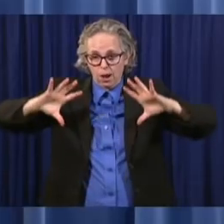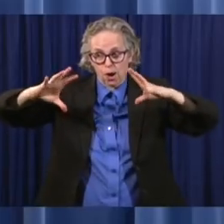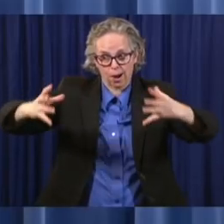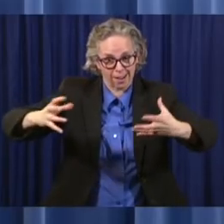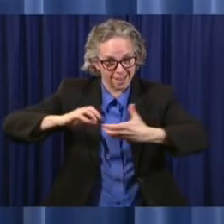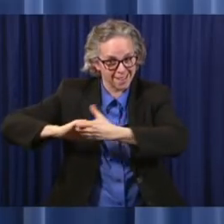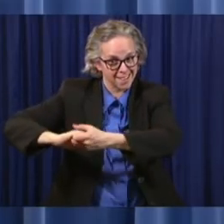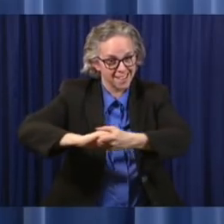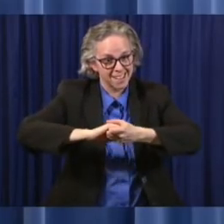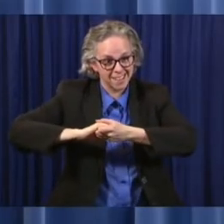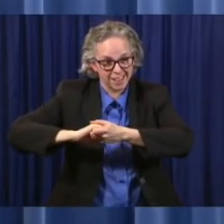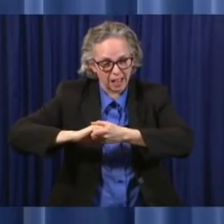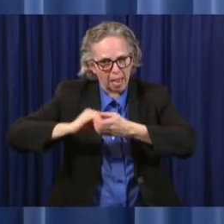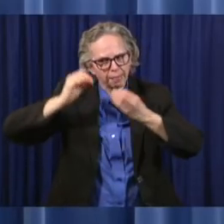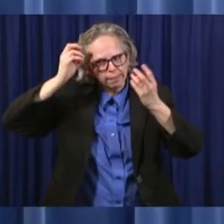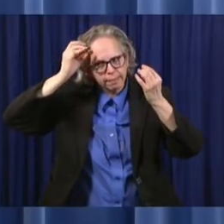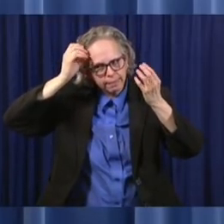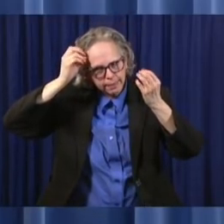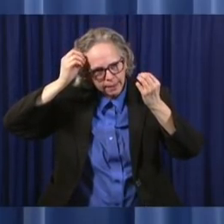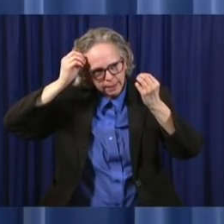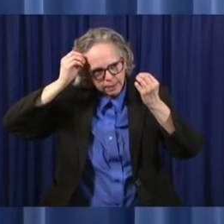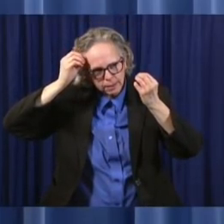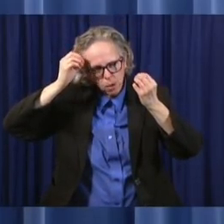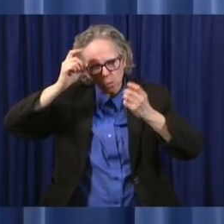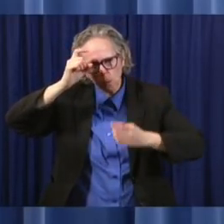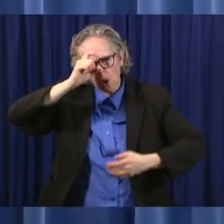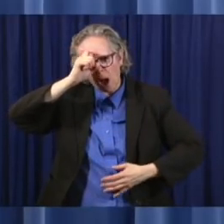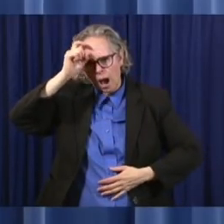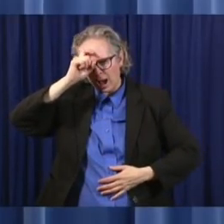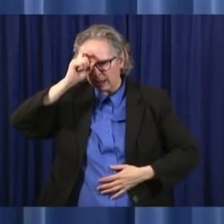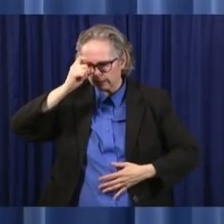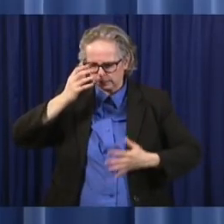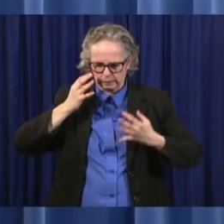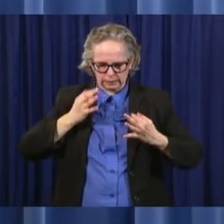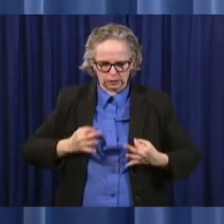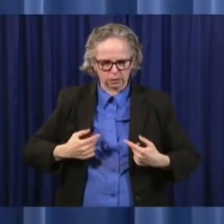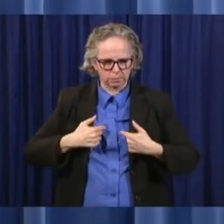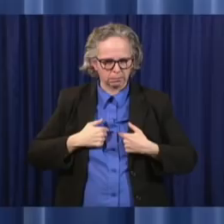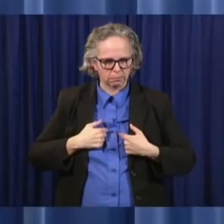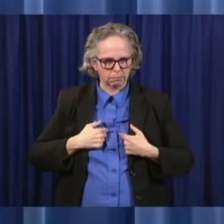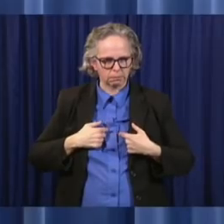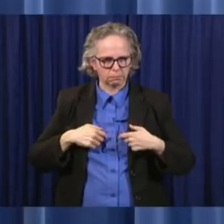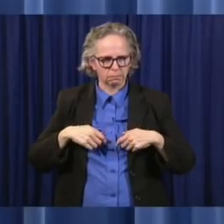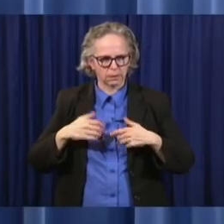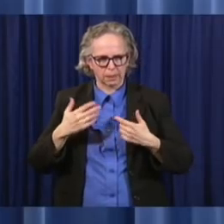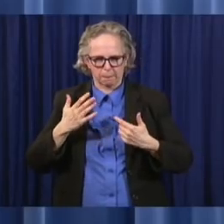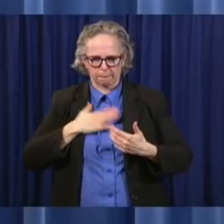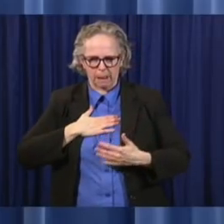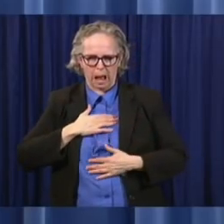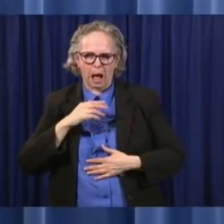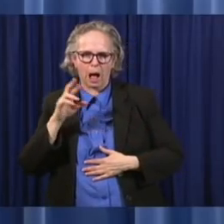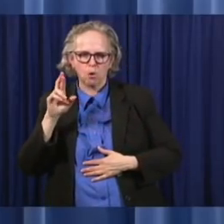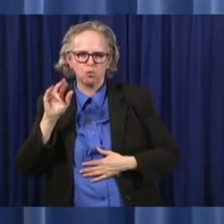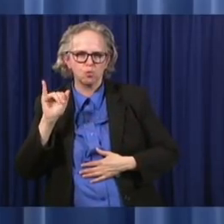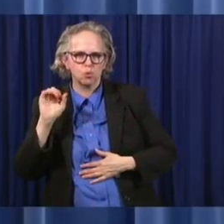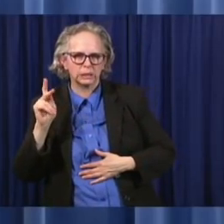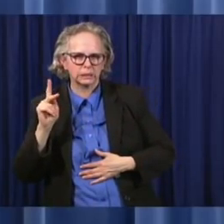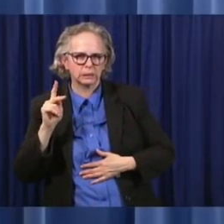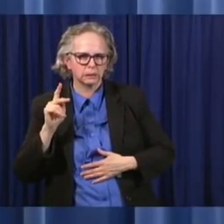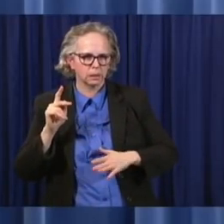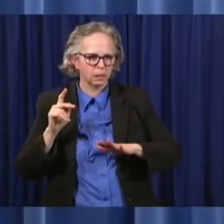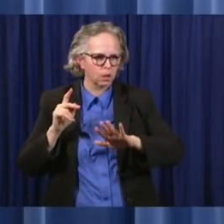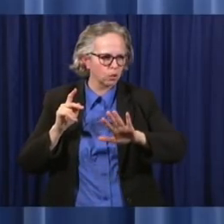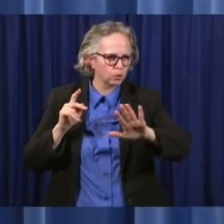those calculated risks. Make those good judgments, because what you do is going to impact our ability